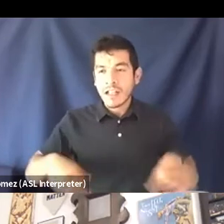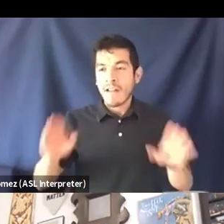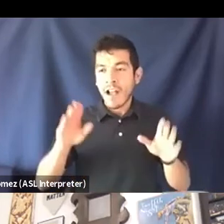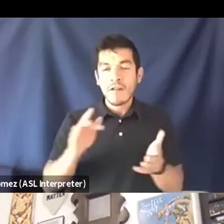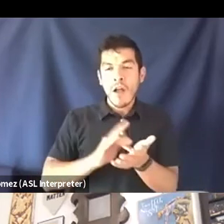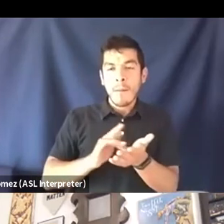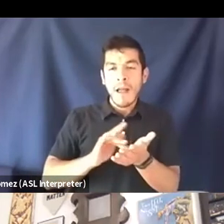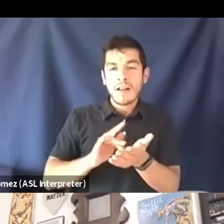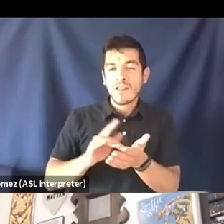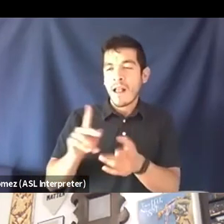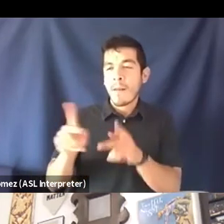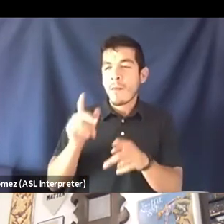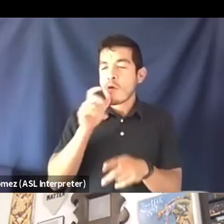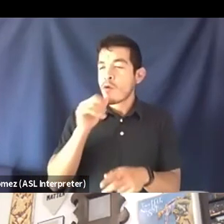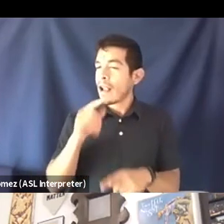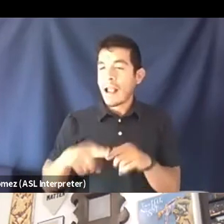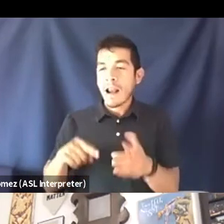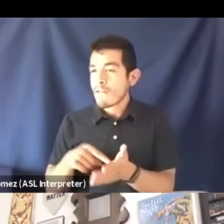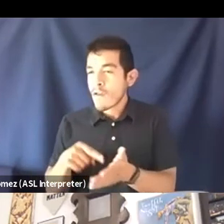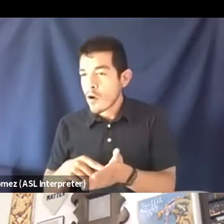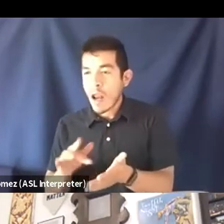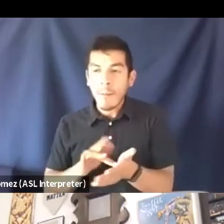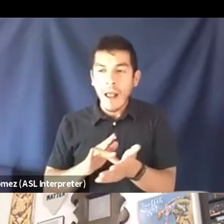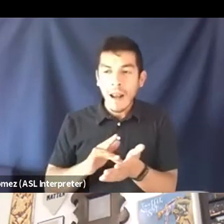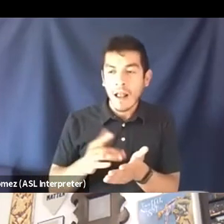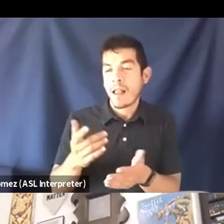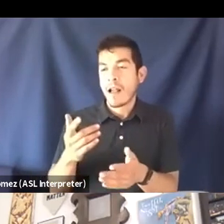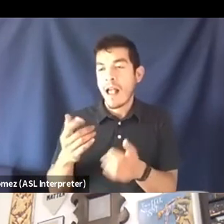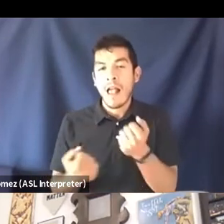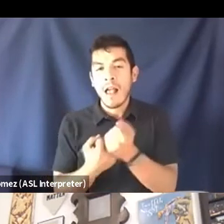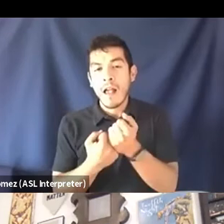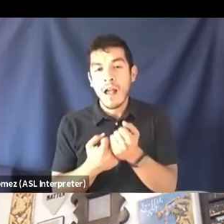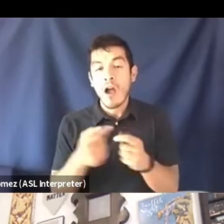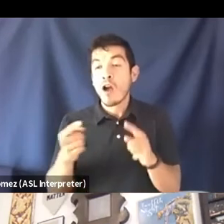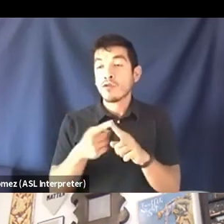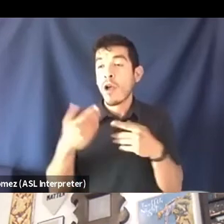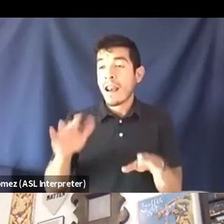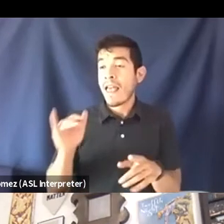vulnerable people and elders to further the economy.